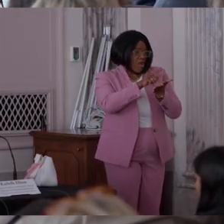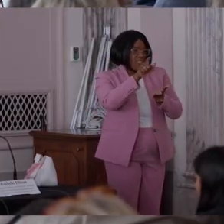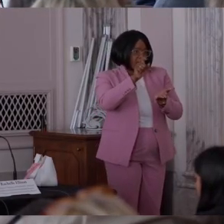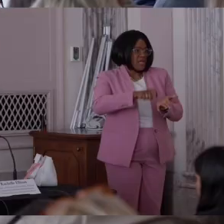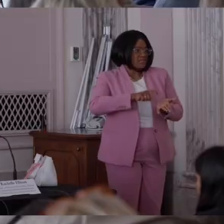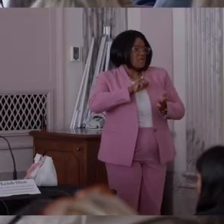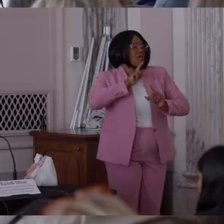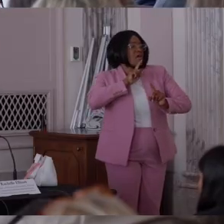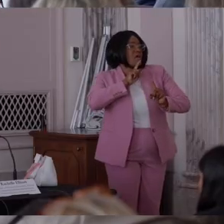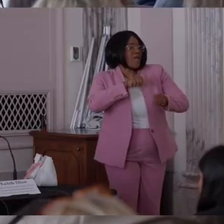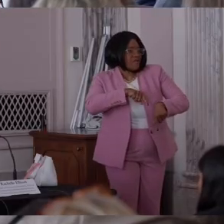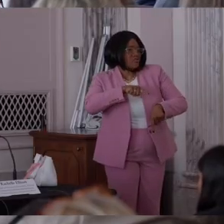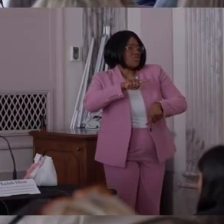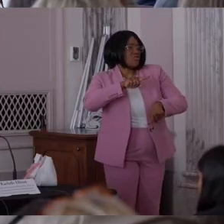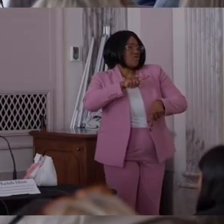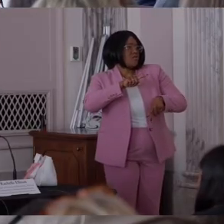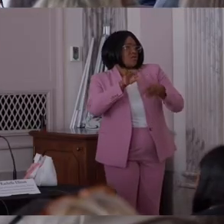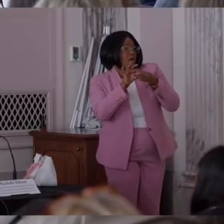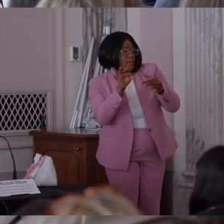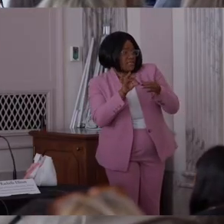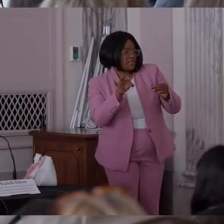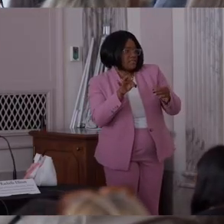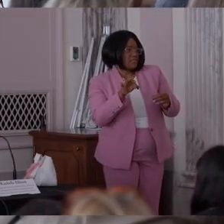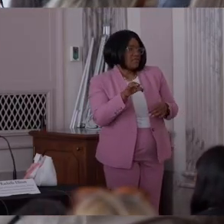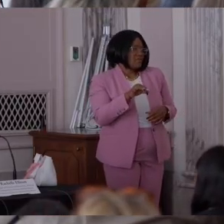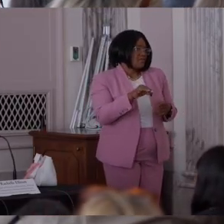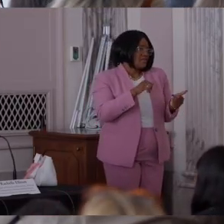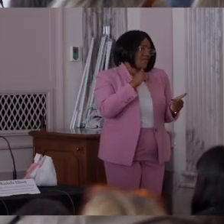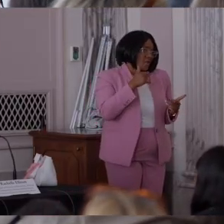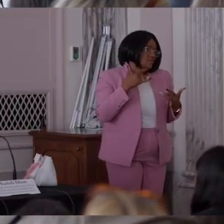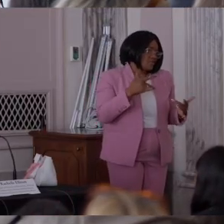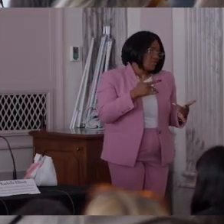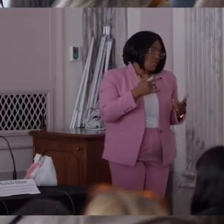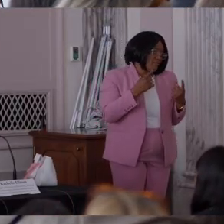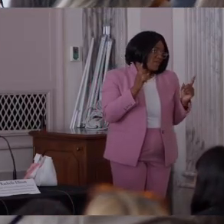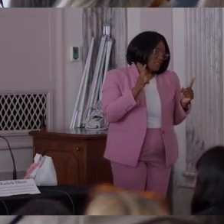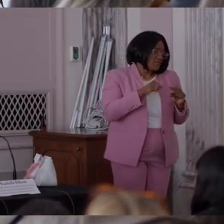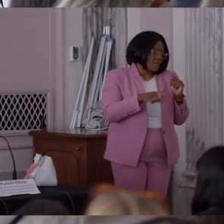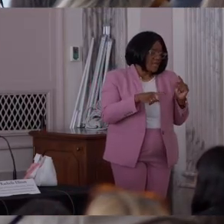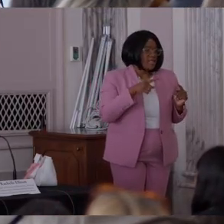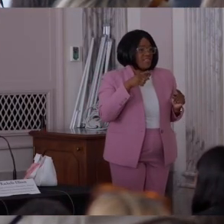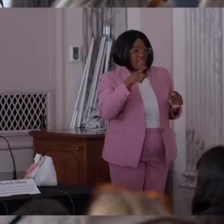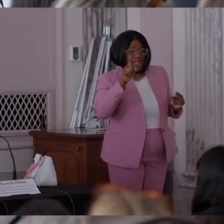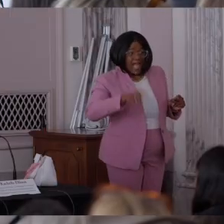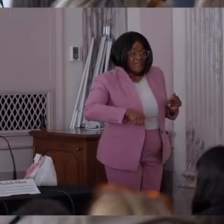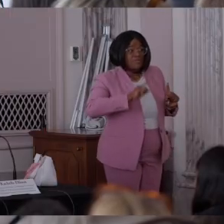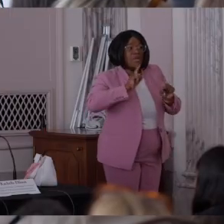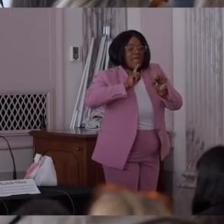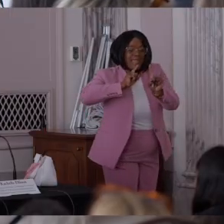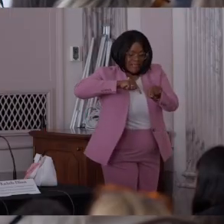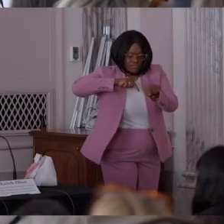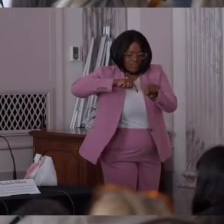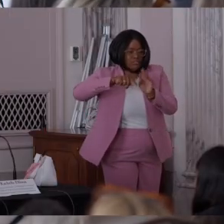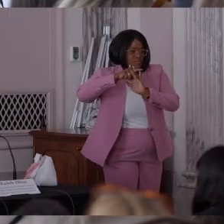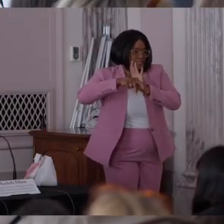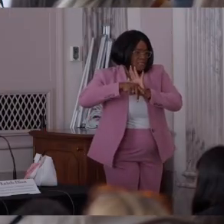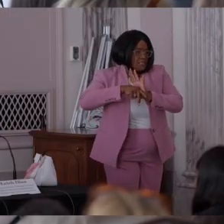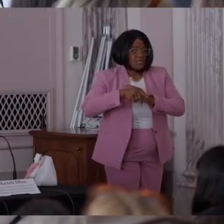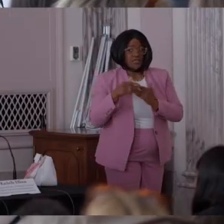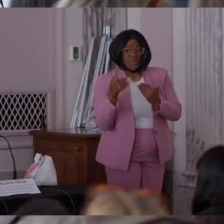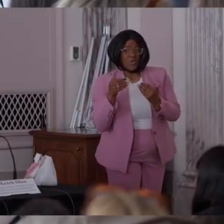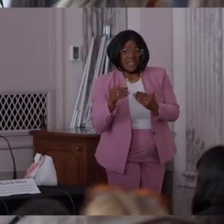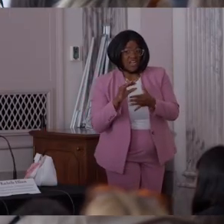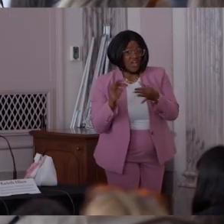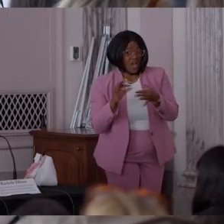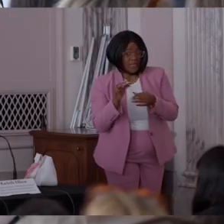They don't always address them effectively, but they have to. So I'd encourage everybody in here to make sure you get your comments in